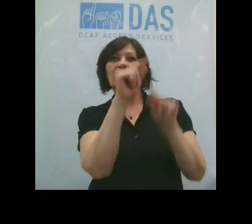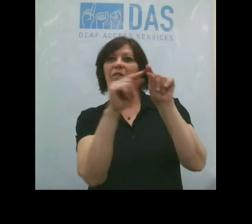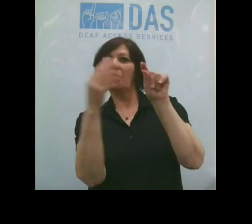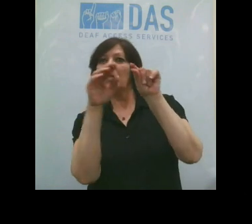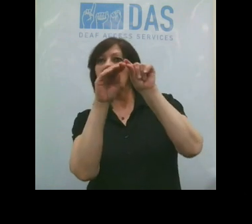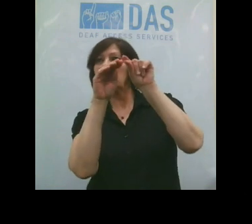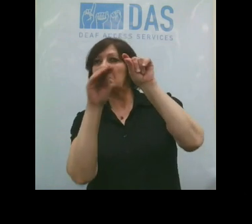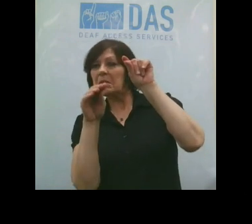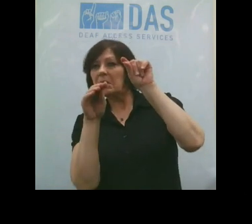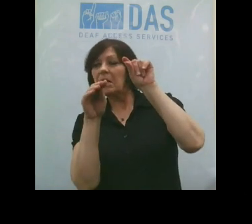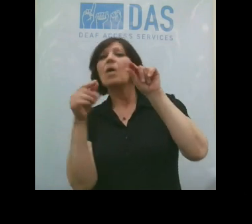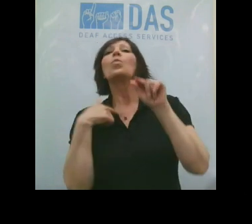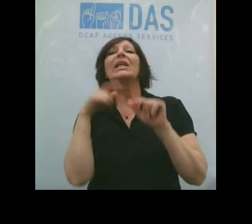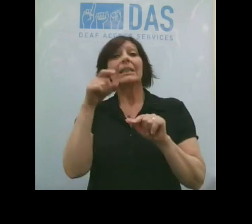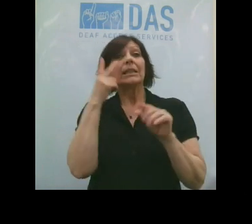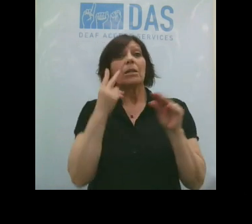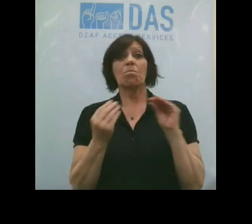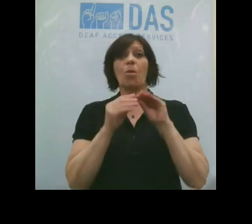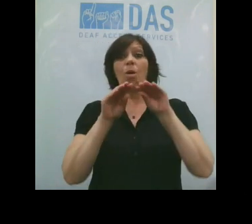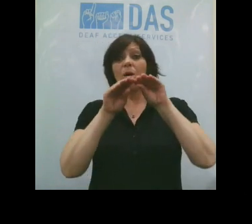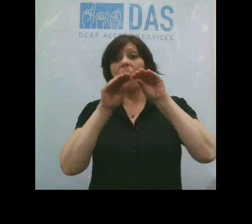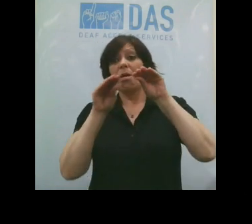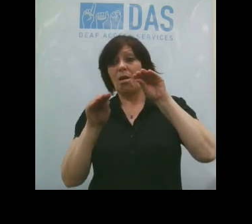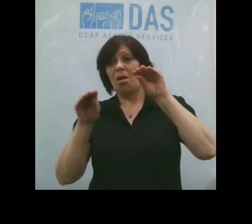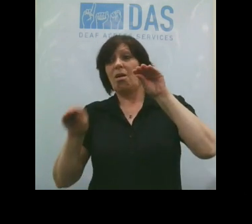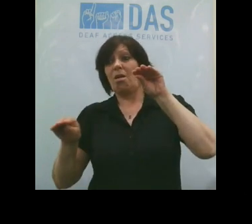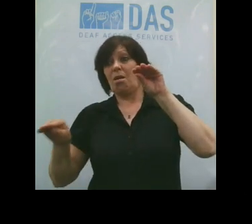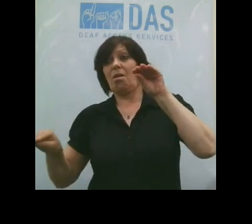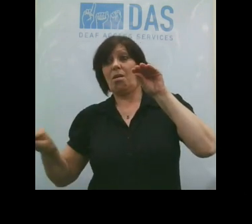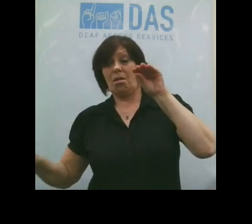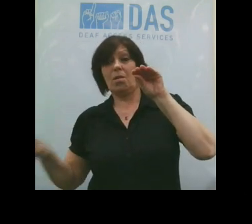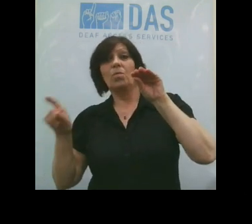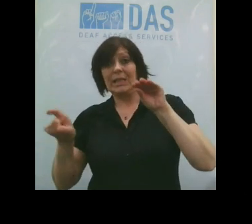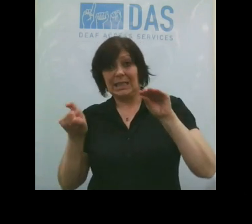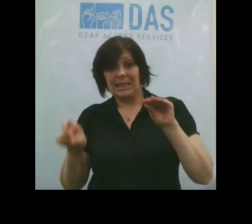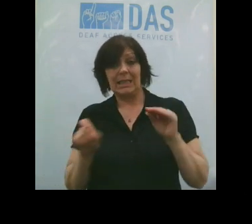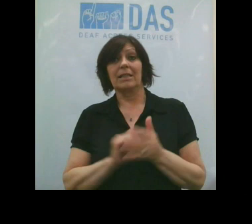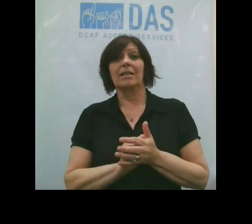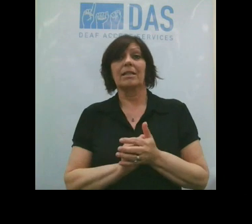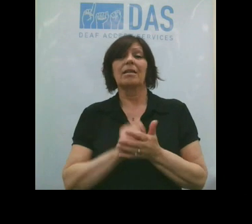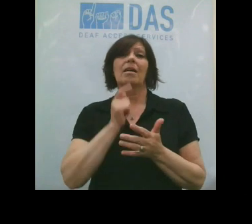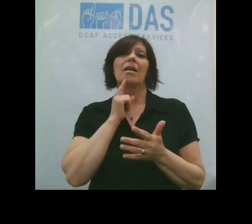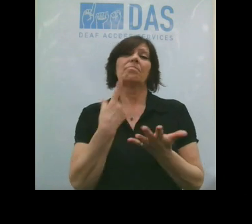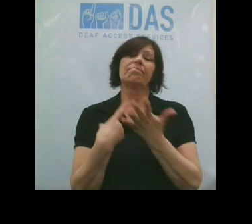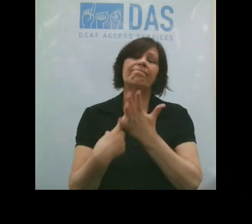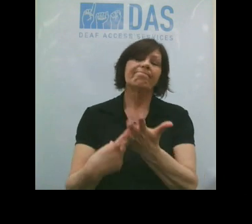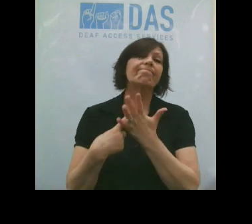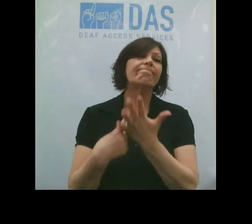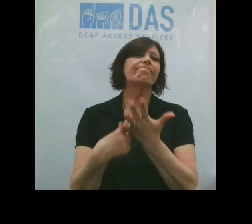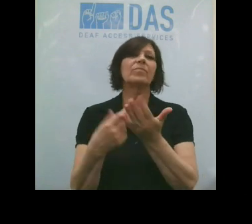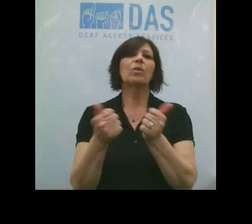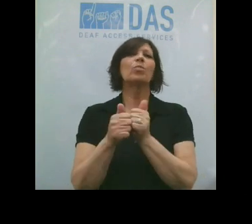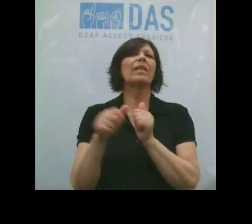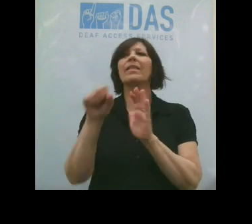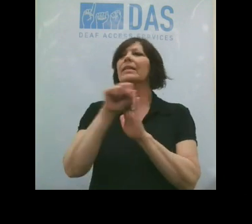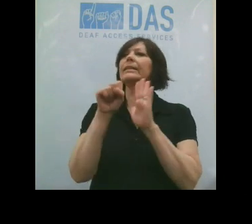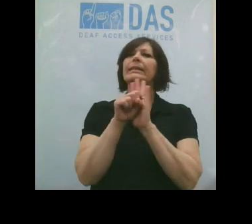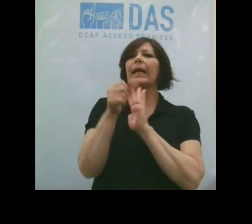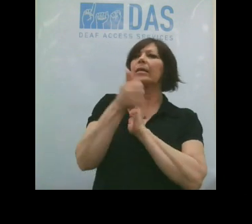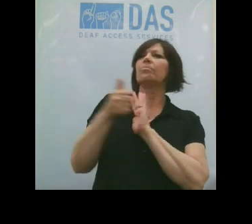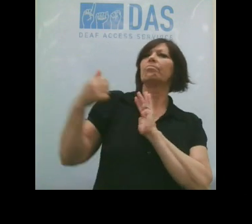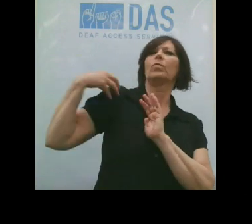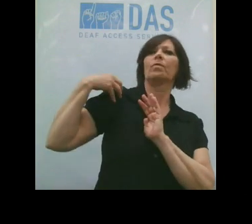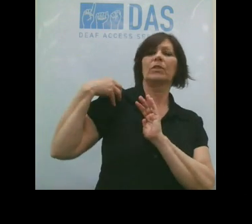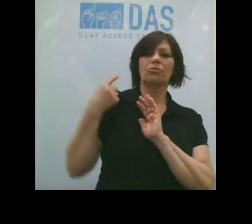14th. We do need to see that decrease continue. I've had multiple conversations with state officials in the last